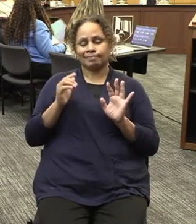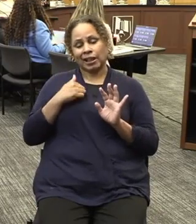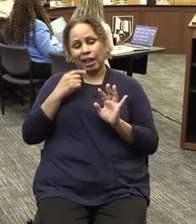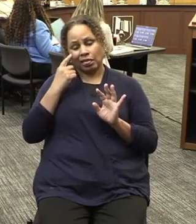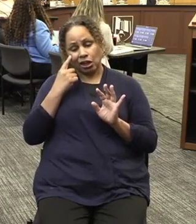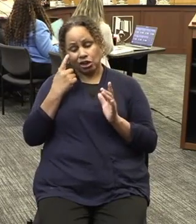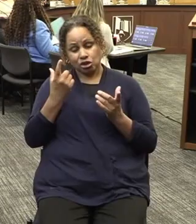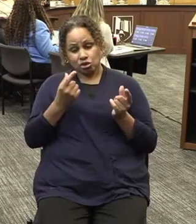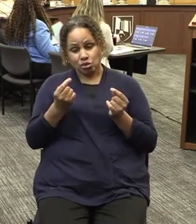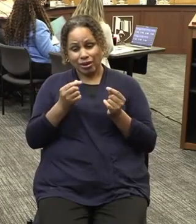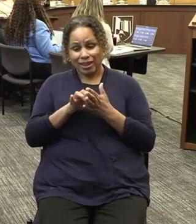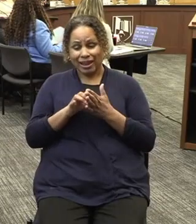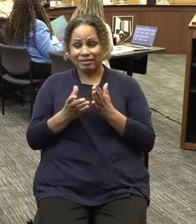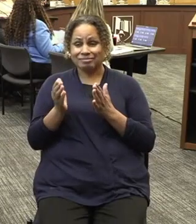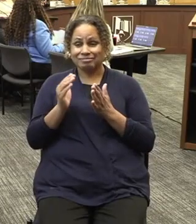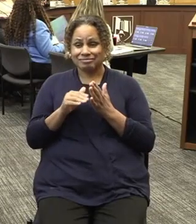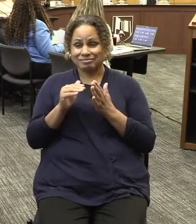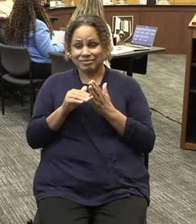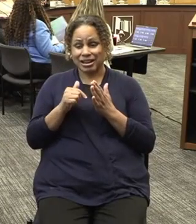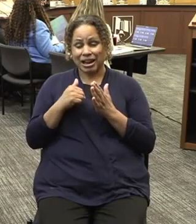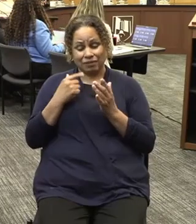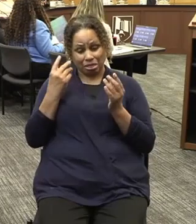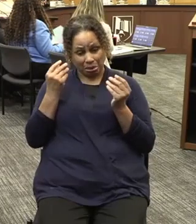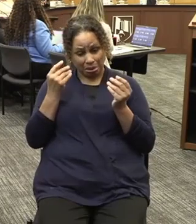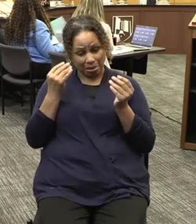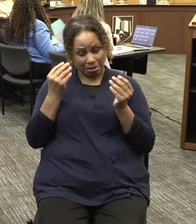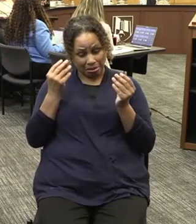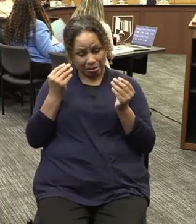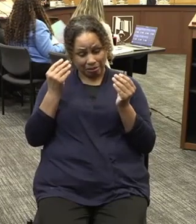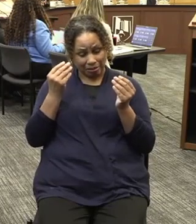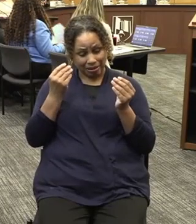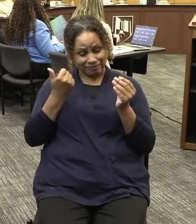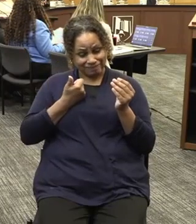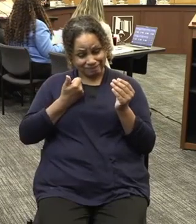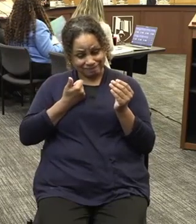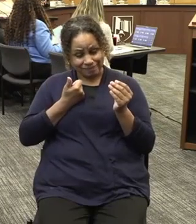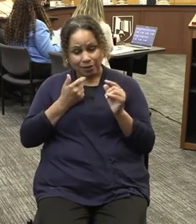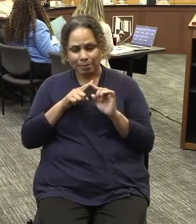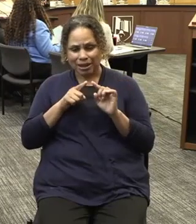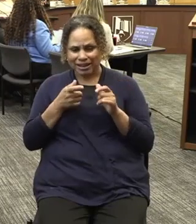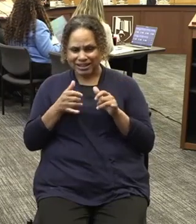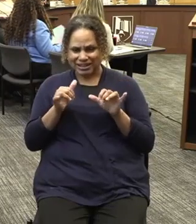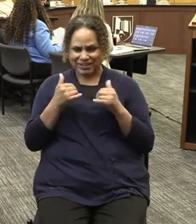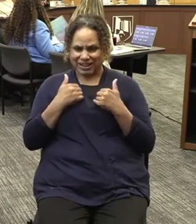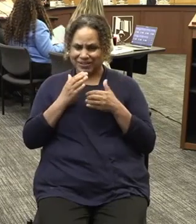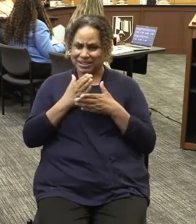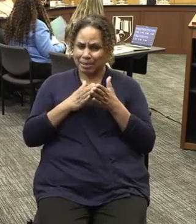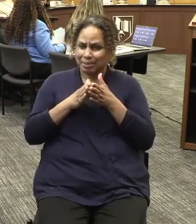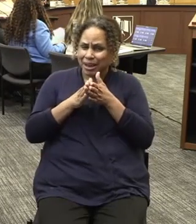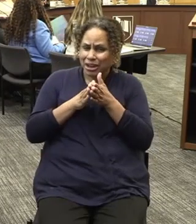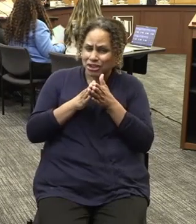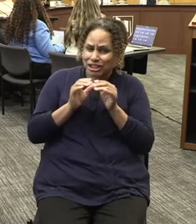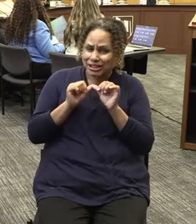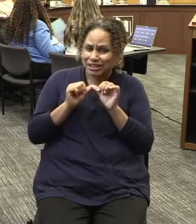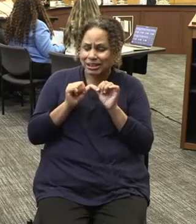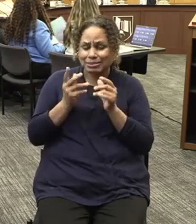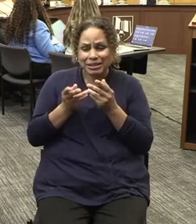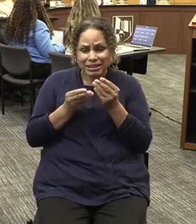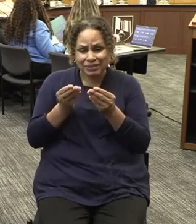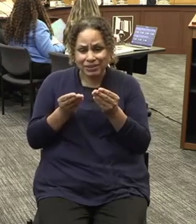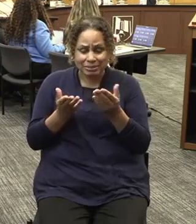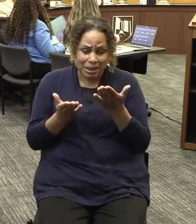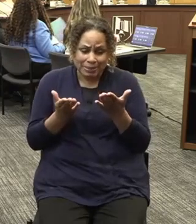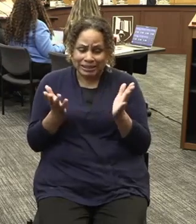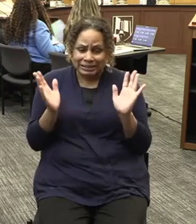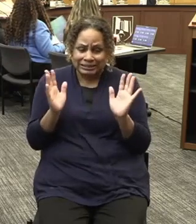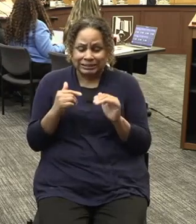doing that many times, but I just, I still have some energy to keep giving, I guess. Maybe I'm a masochist, I don't